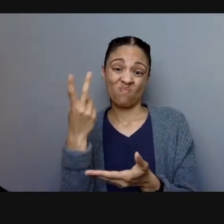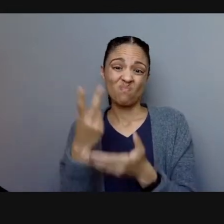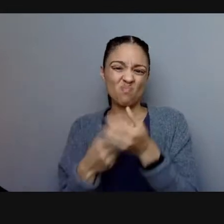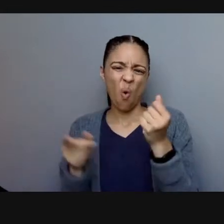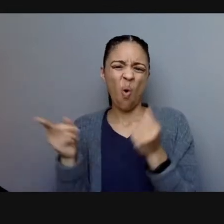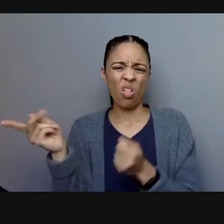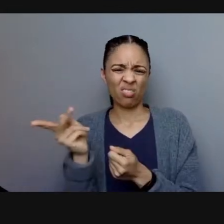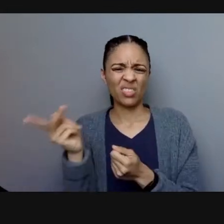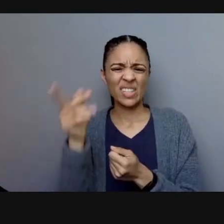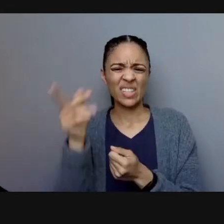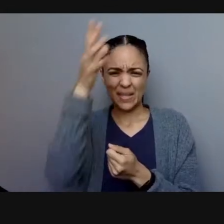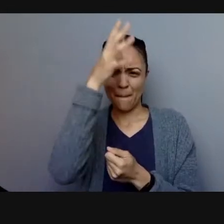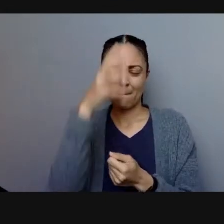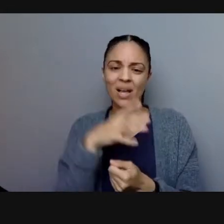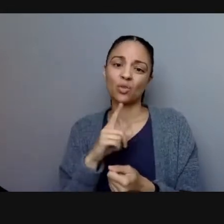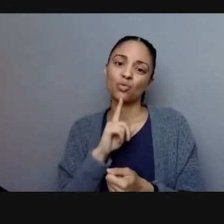men.